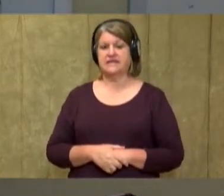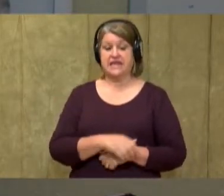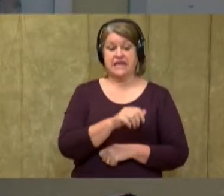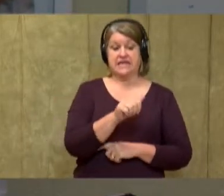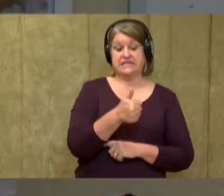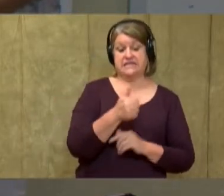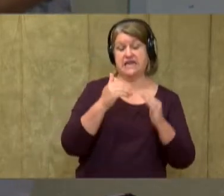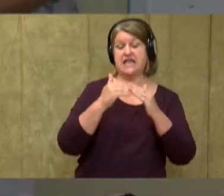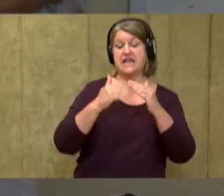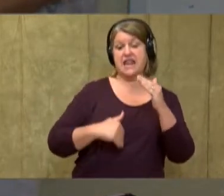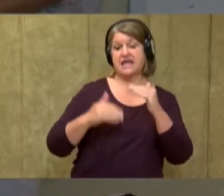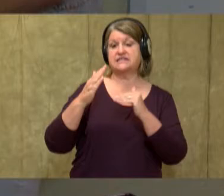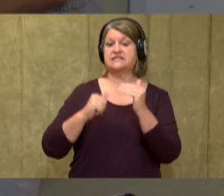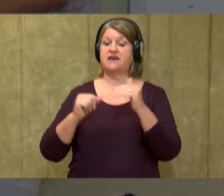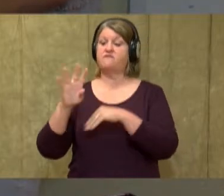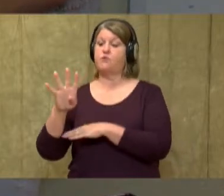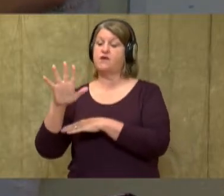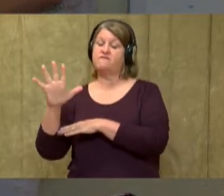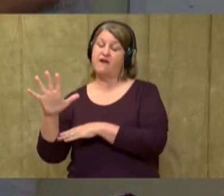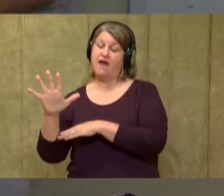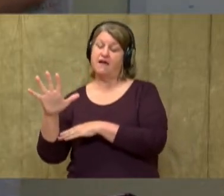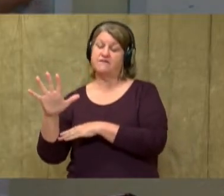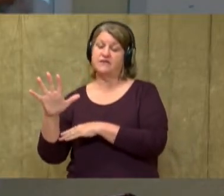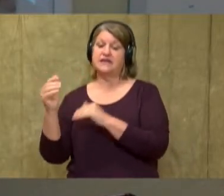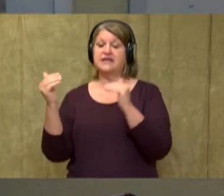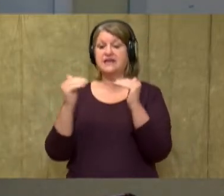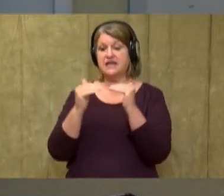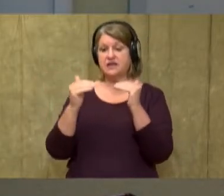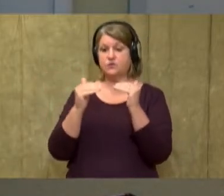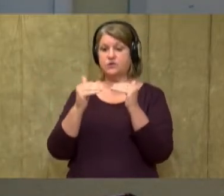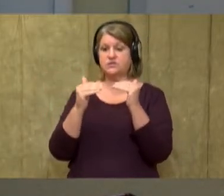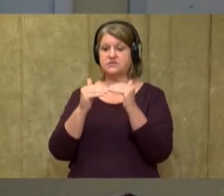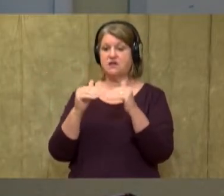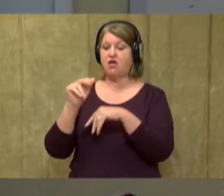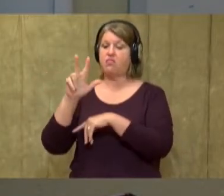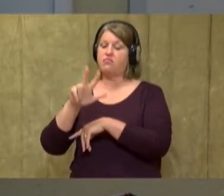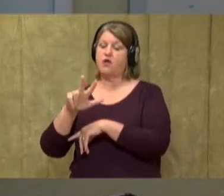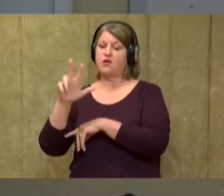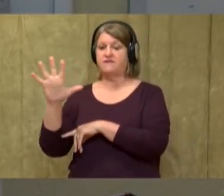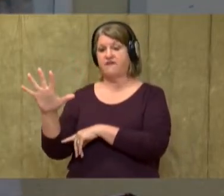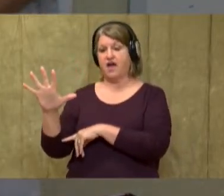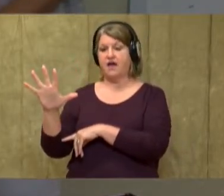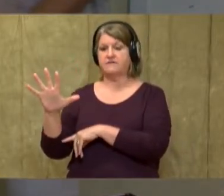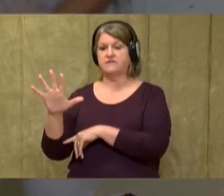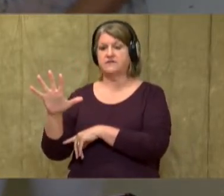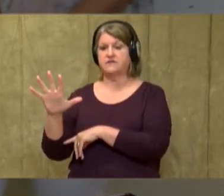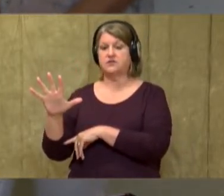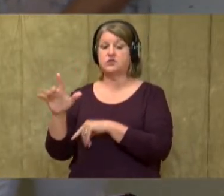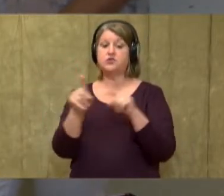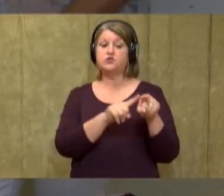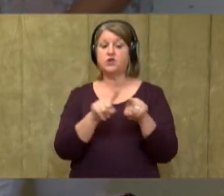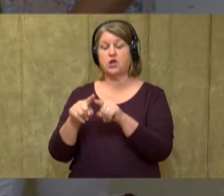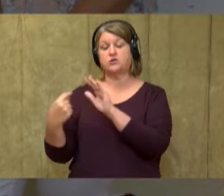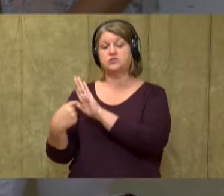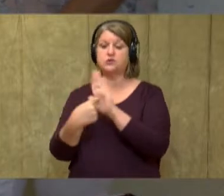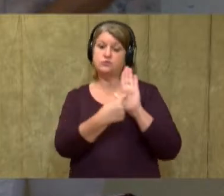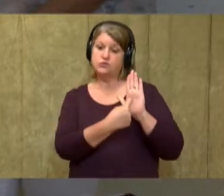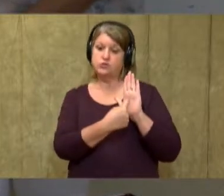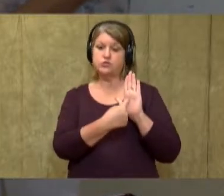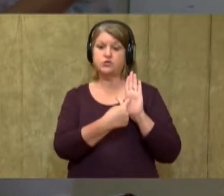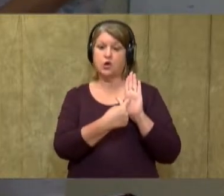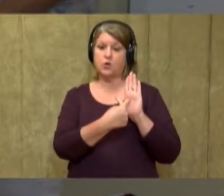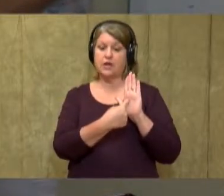10 less than 45 equals 35. You can also show it in